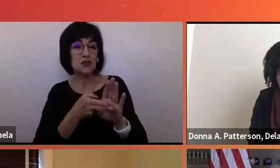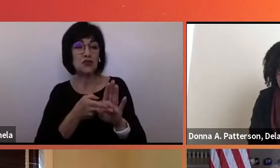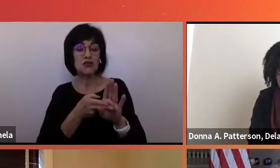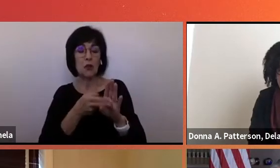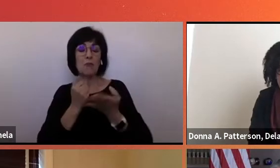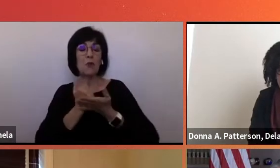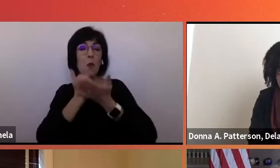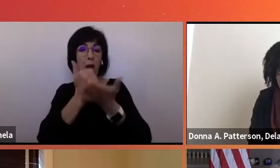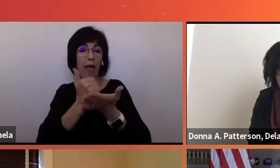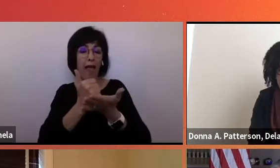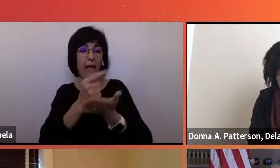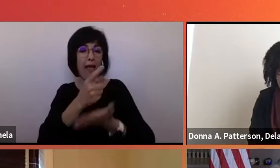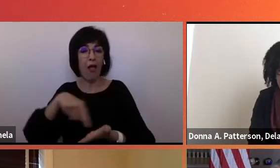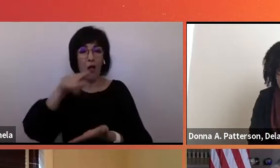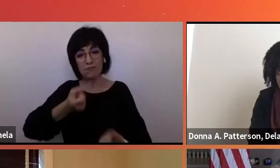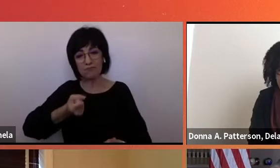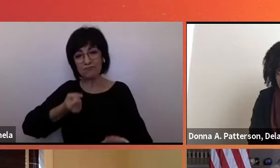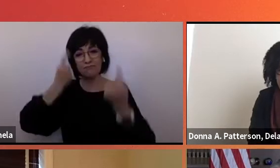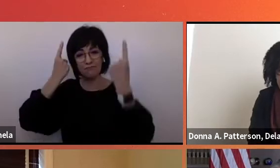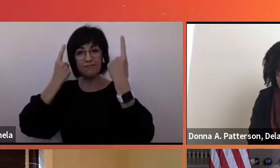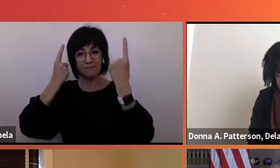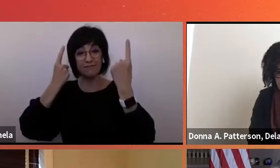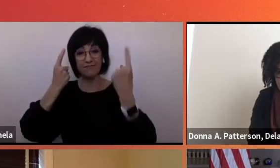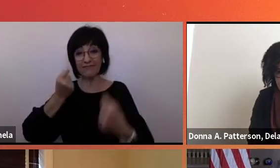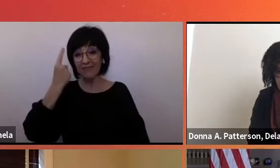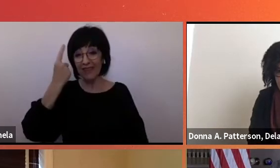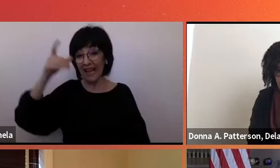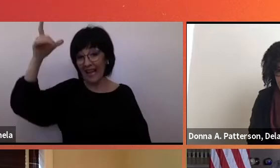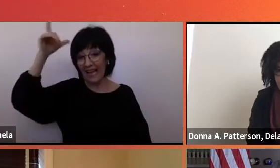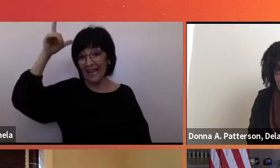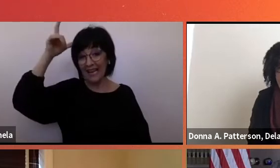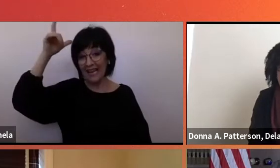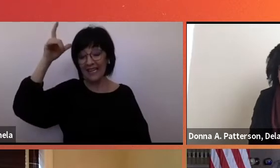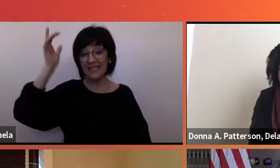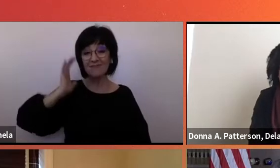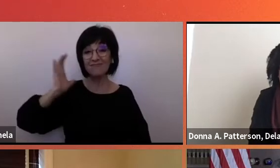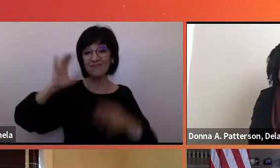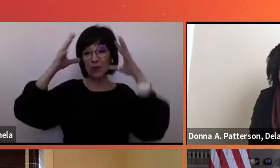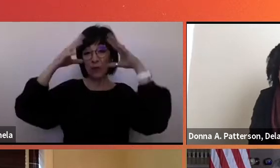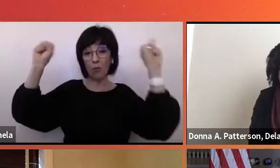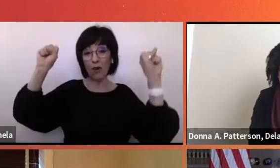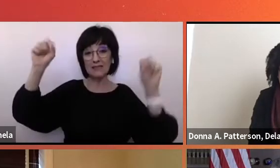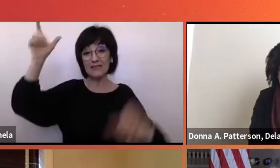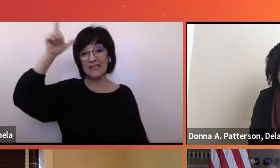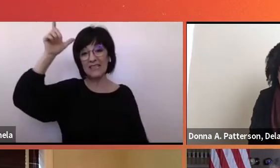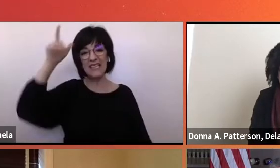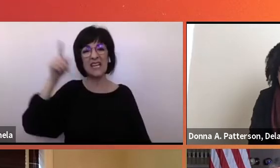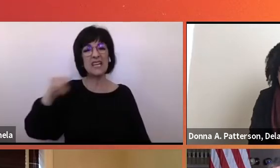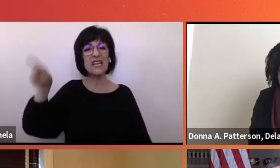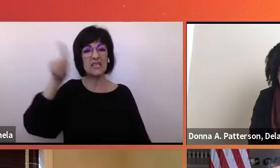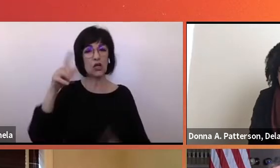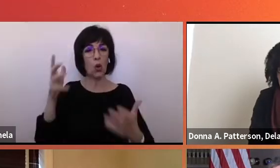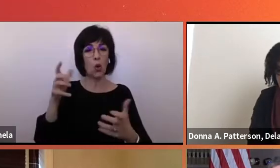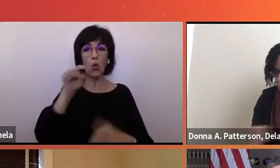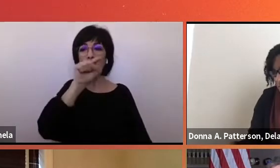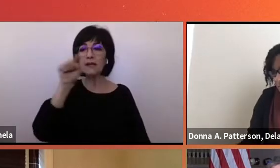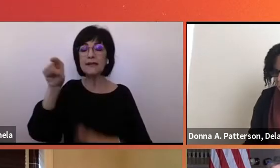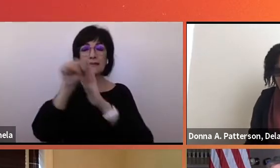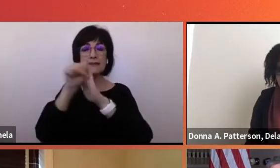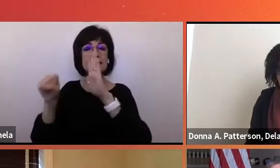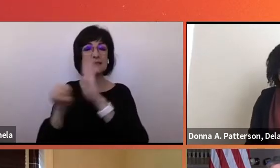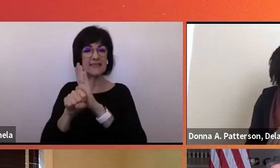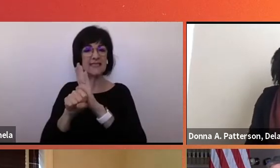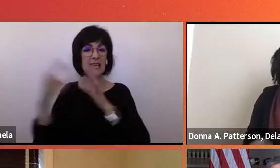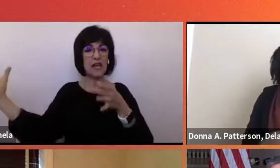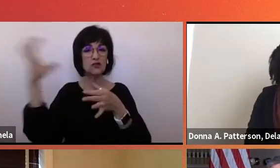context. Abraham Lincoln wanted the Confederate states to come back in the Union, so therefore